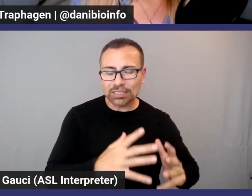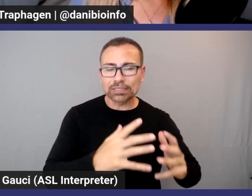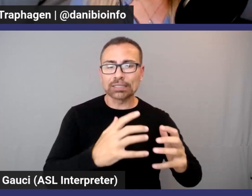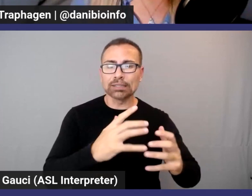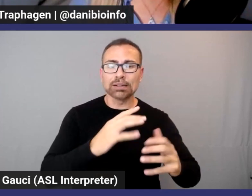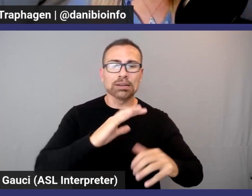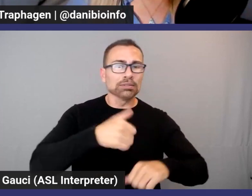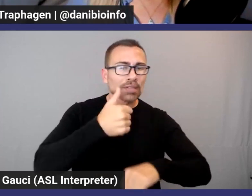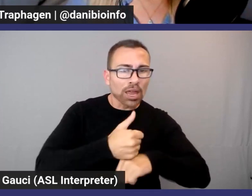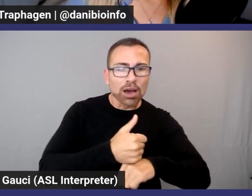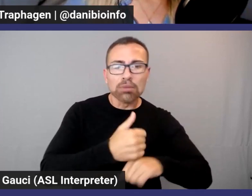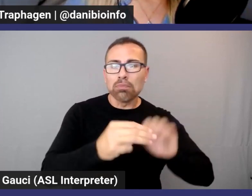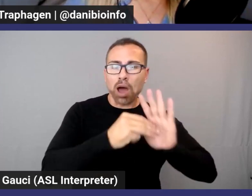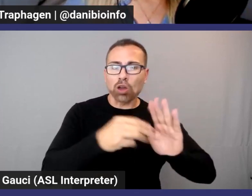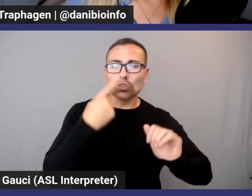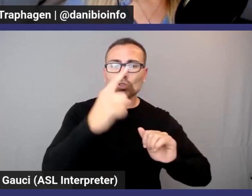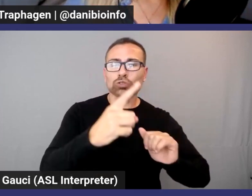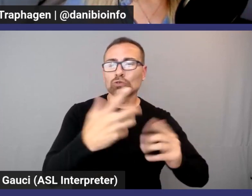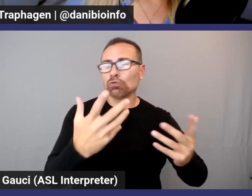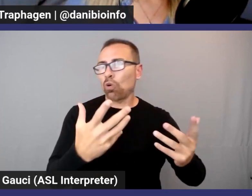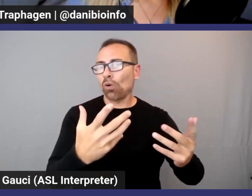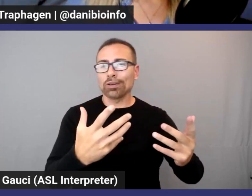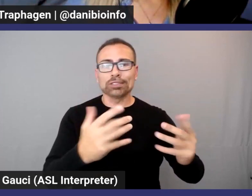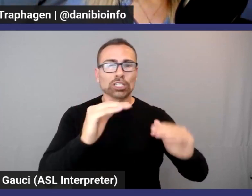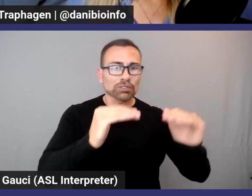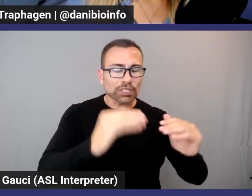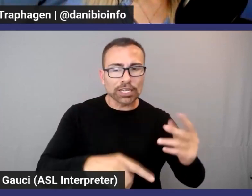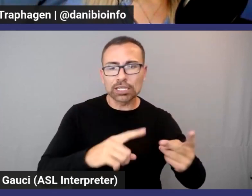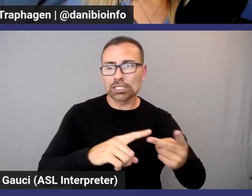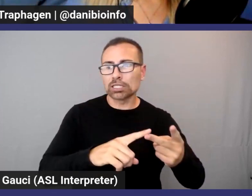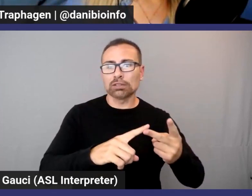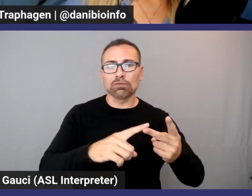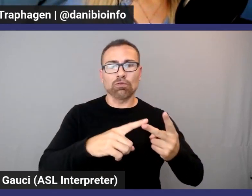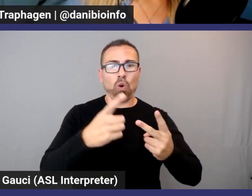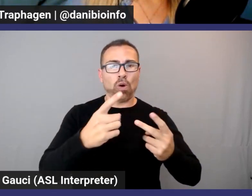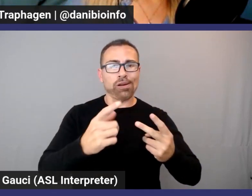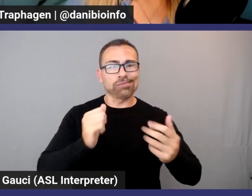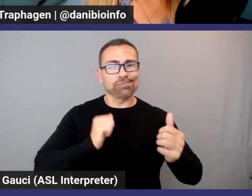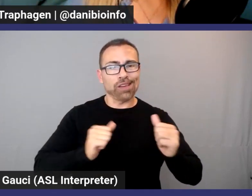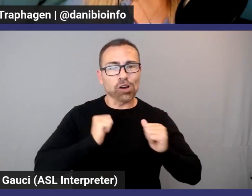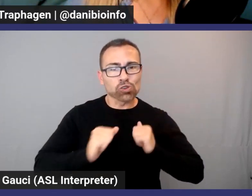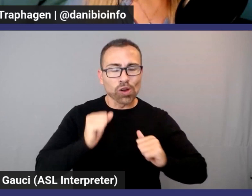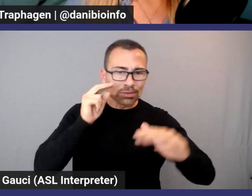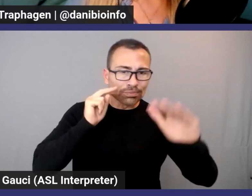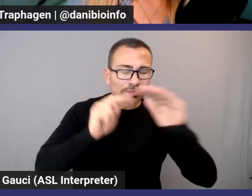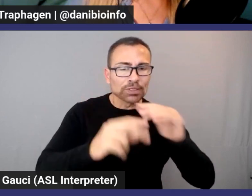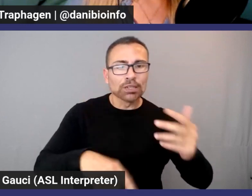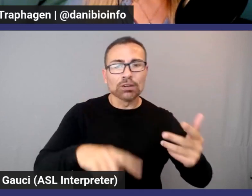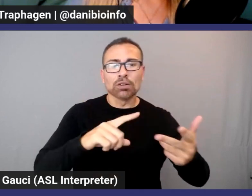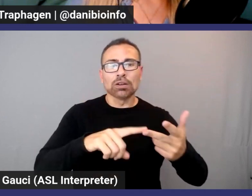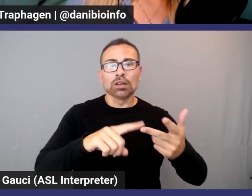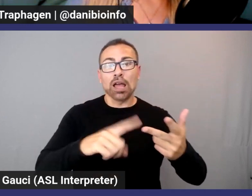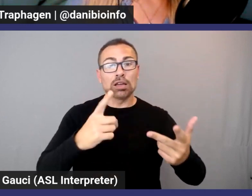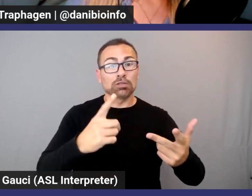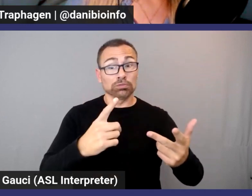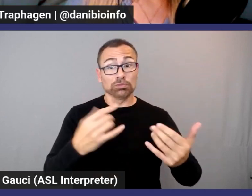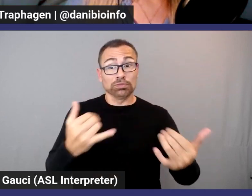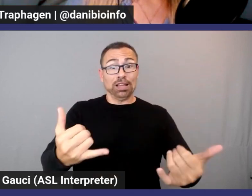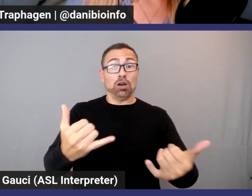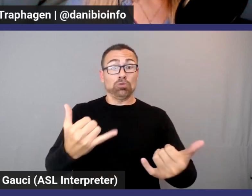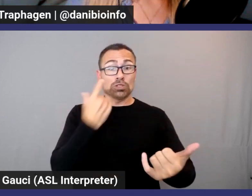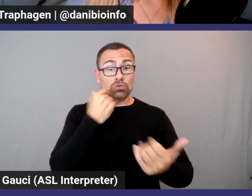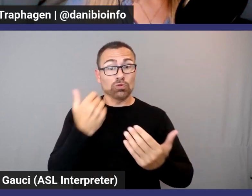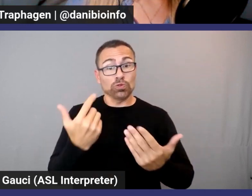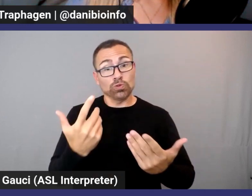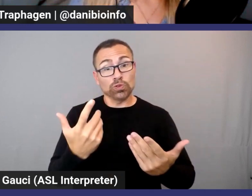for classification, for regression, for forecasting use cases, and with some recent launches, even for computer